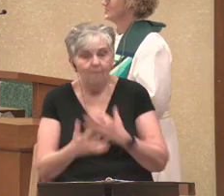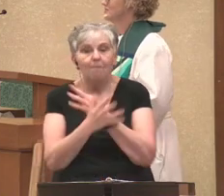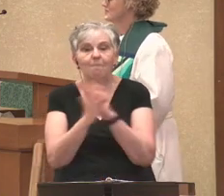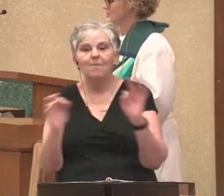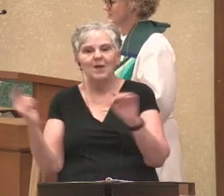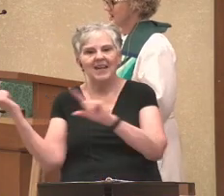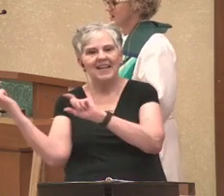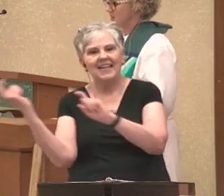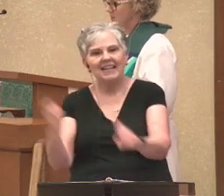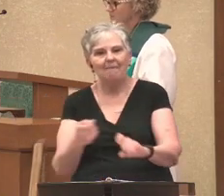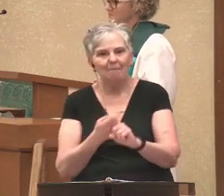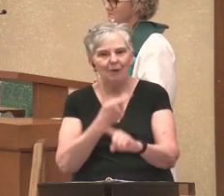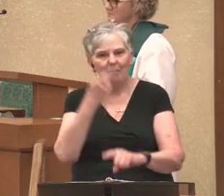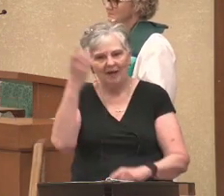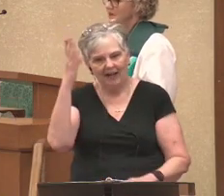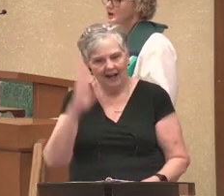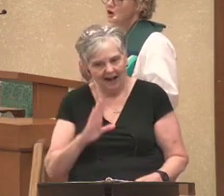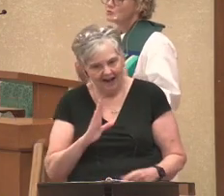gift from God.